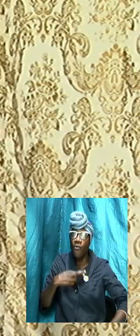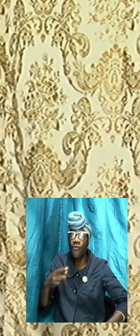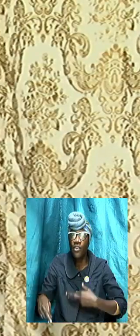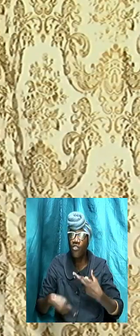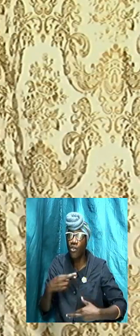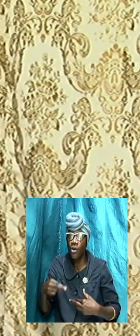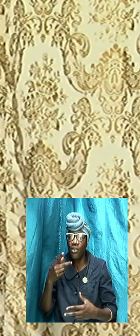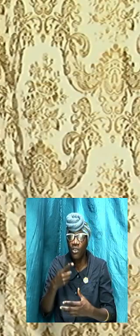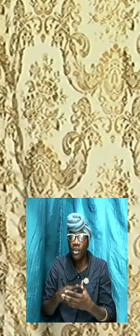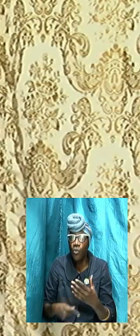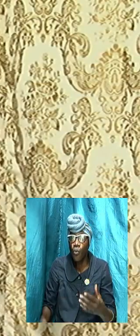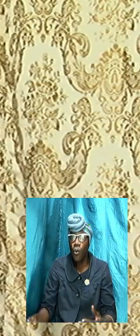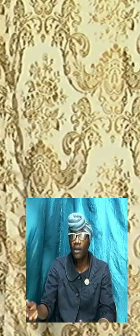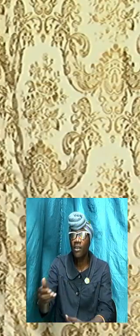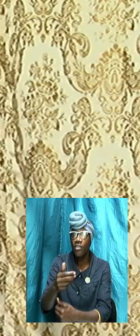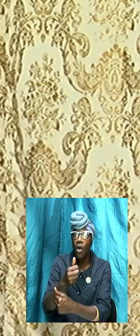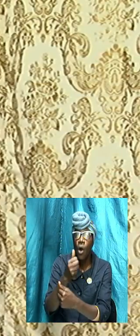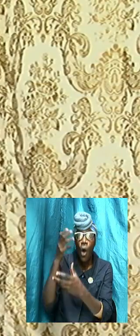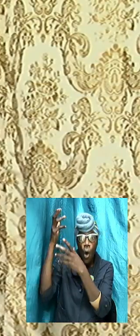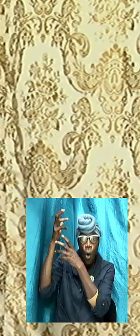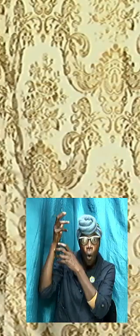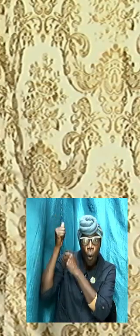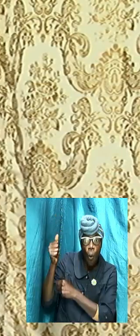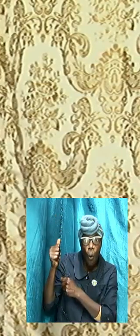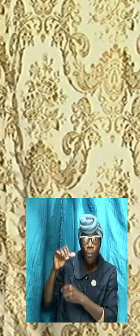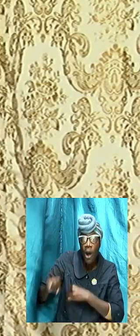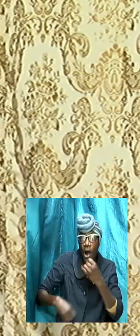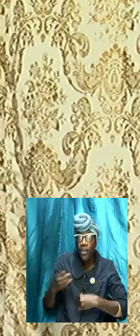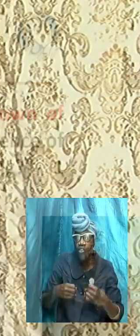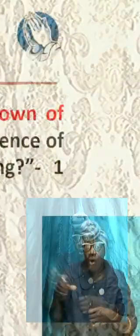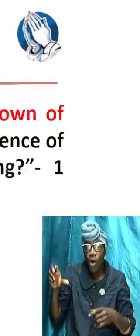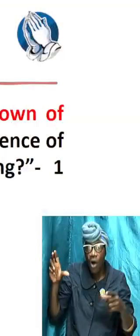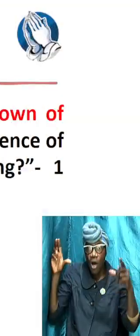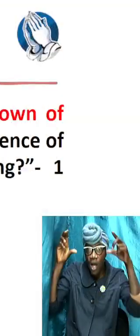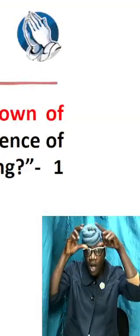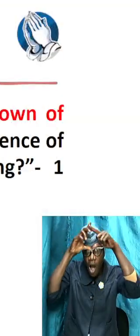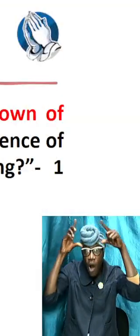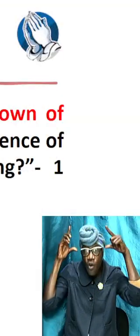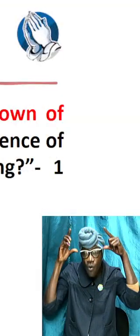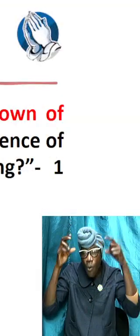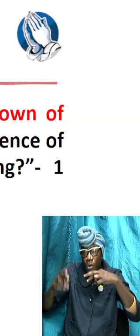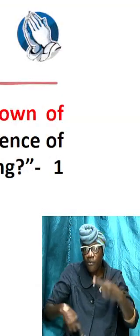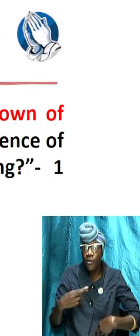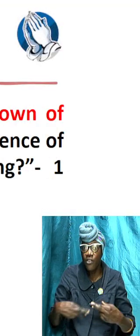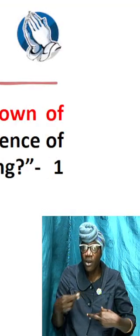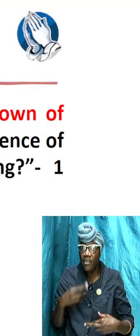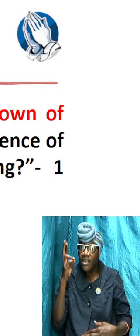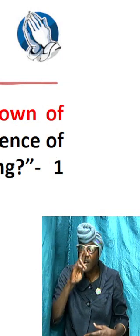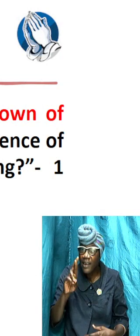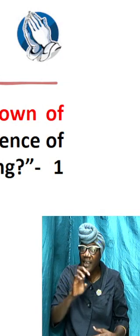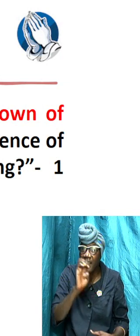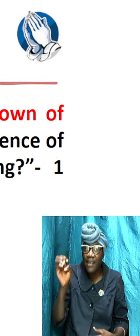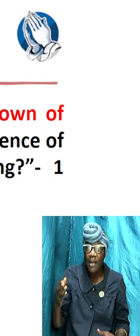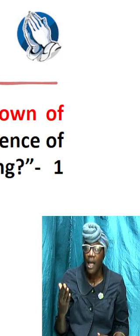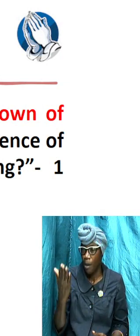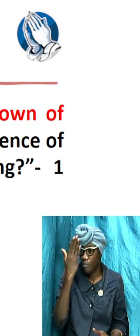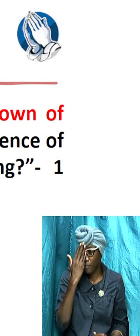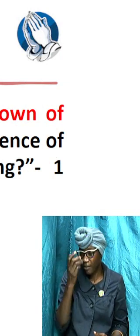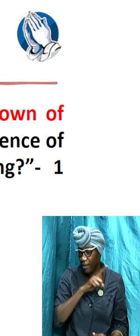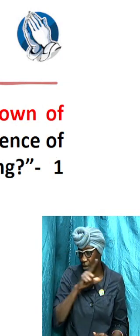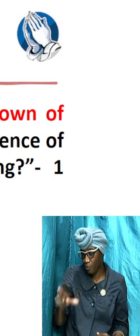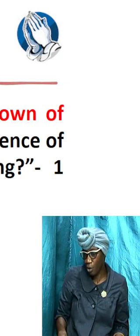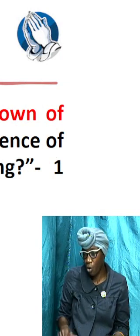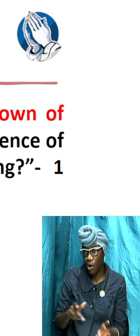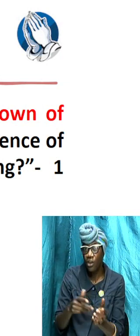joy. Our crown of rejoicing. Are not even ye in the presence of our Lord Jesus Christ at his coming?